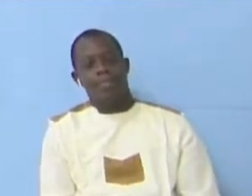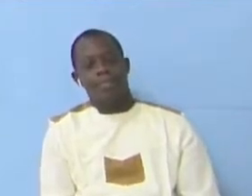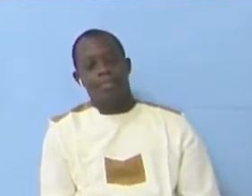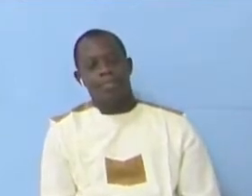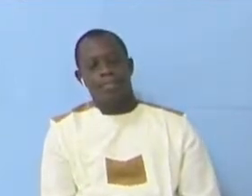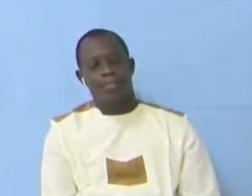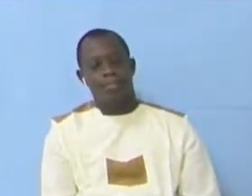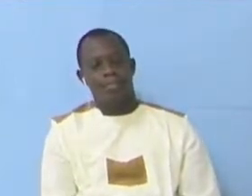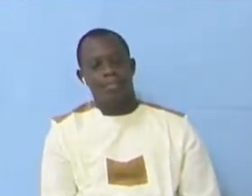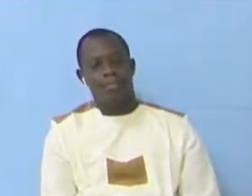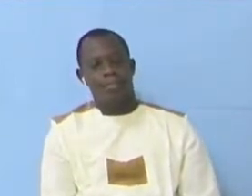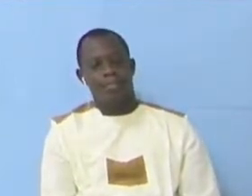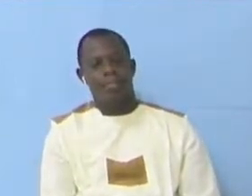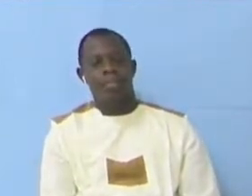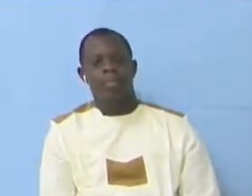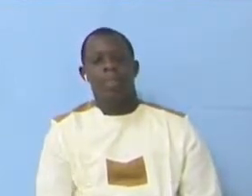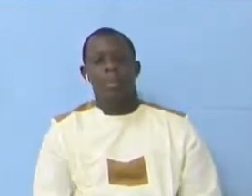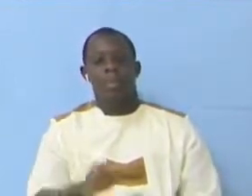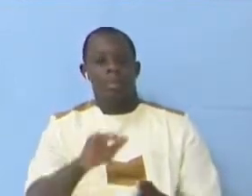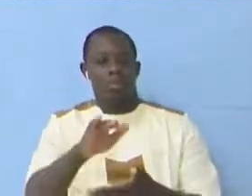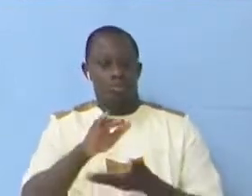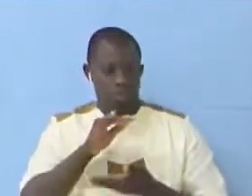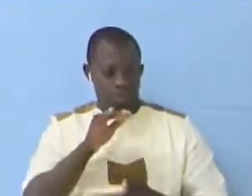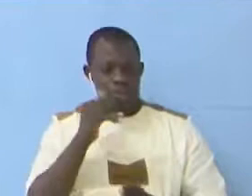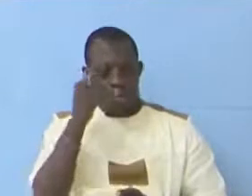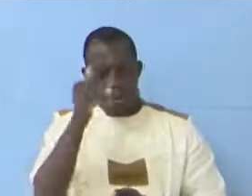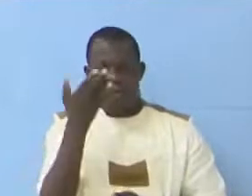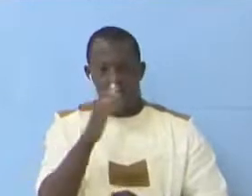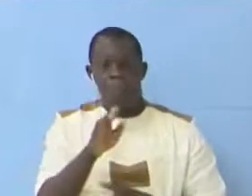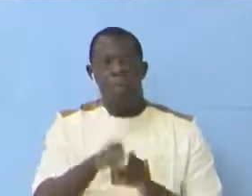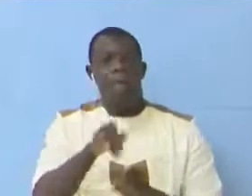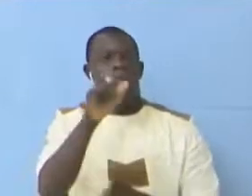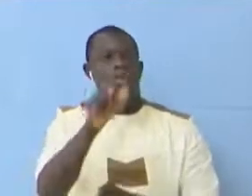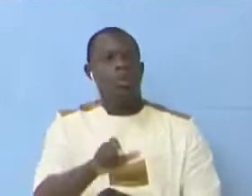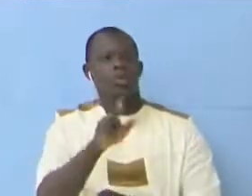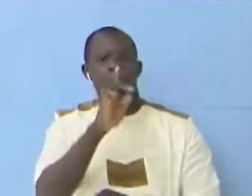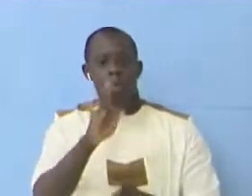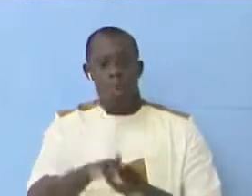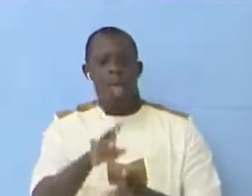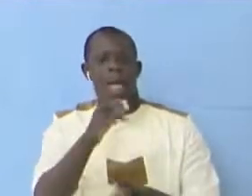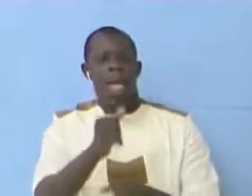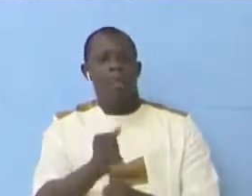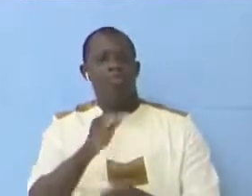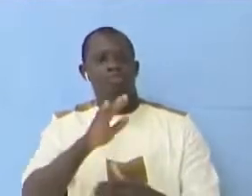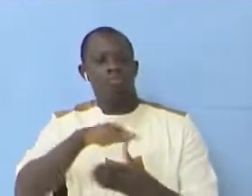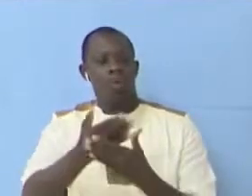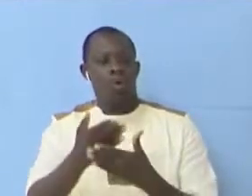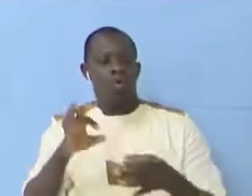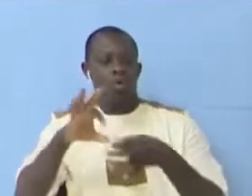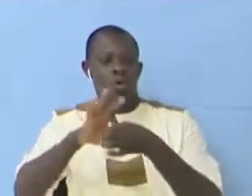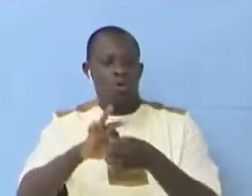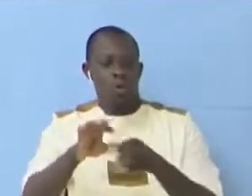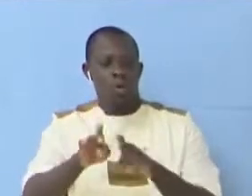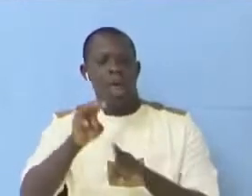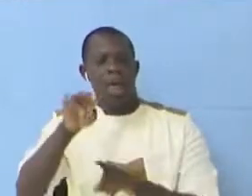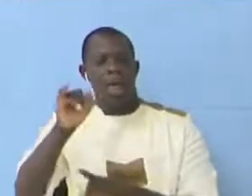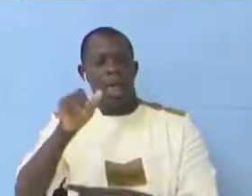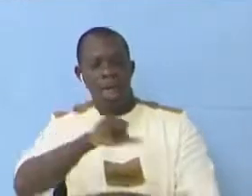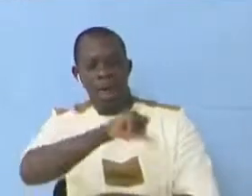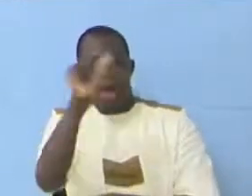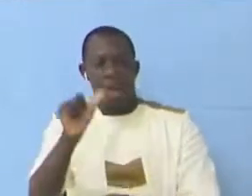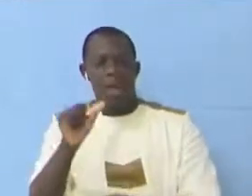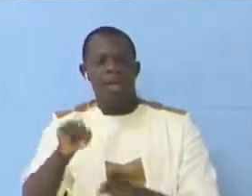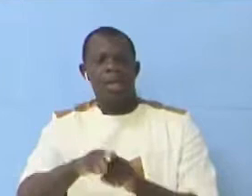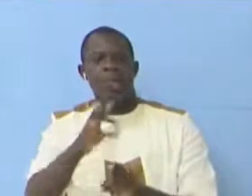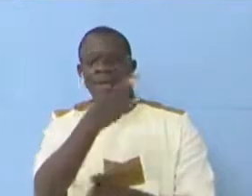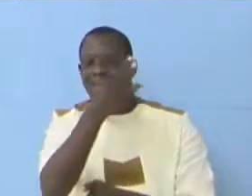From the liaison officer in Tangi. I cannot remember for now. moo nekkoon ki ñu toogaloon ca Tànje te ku ma fàtte